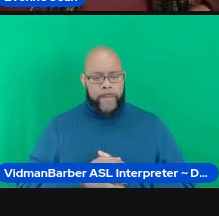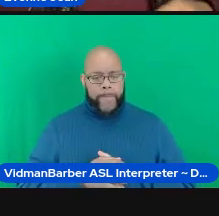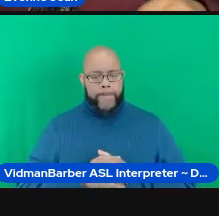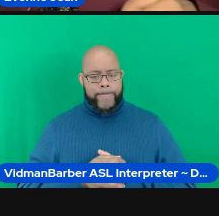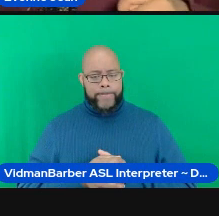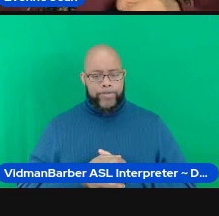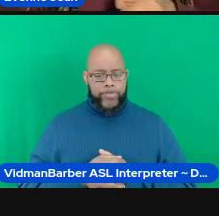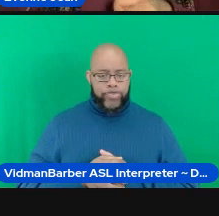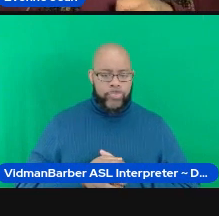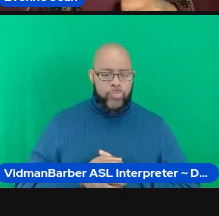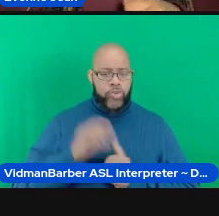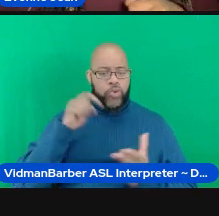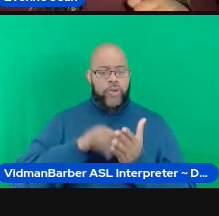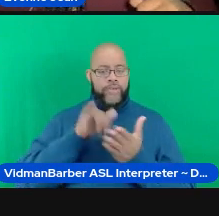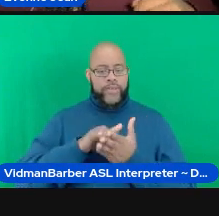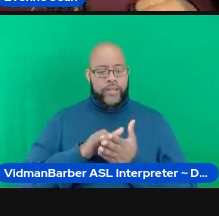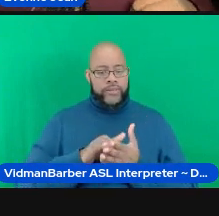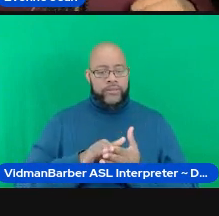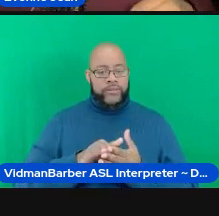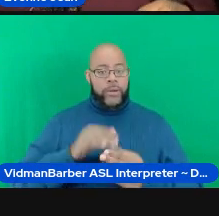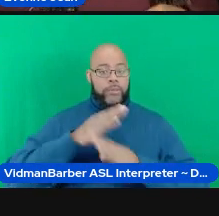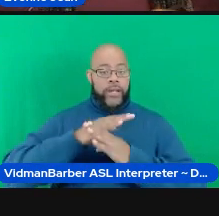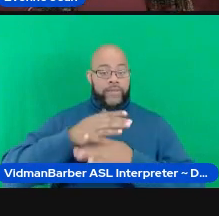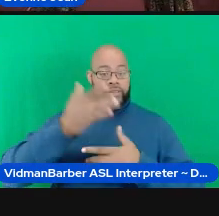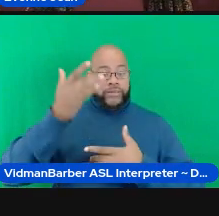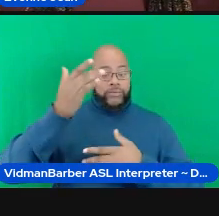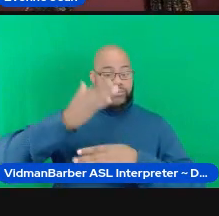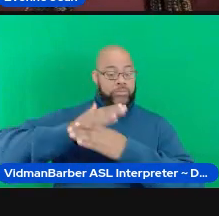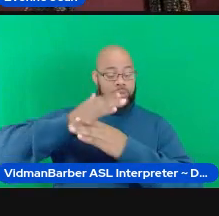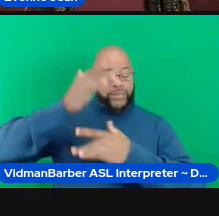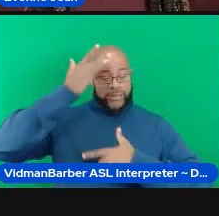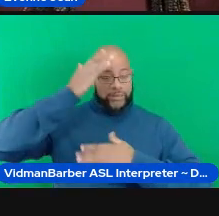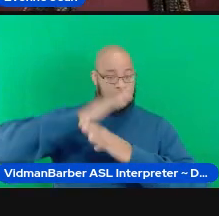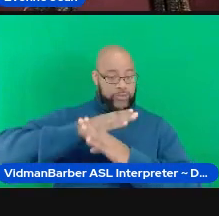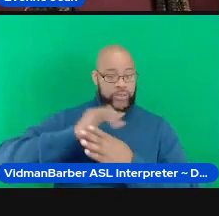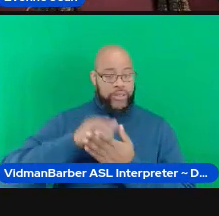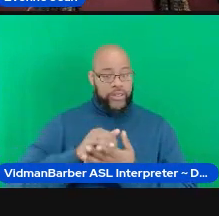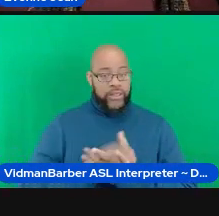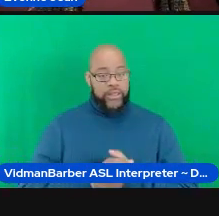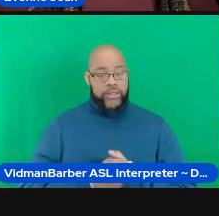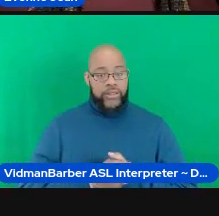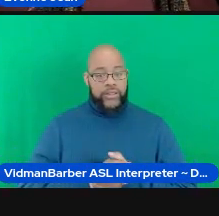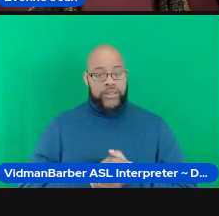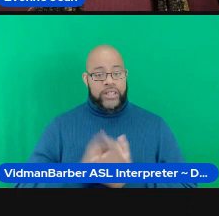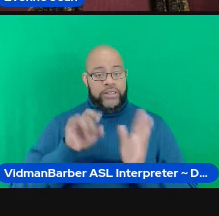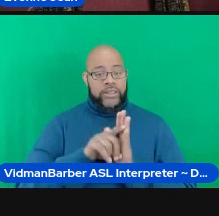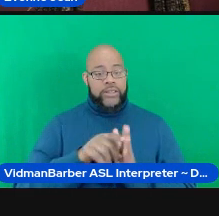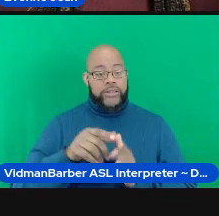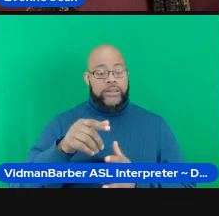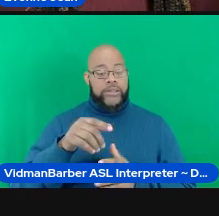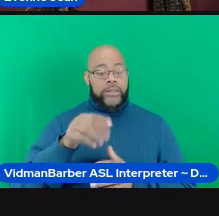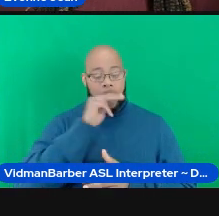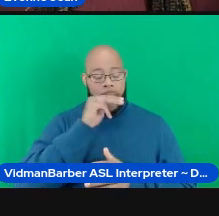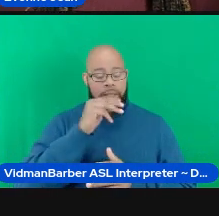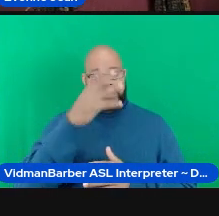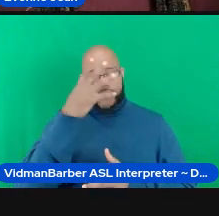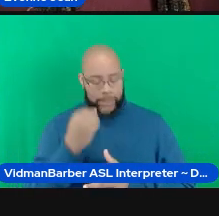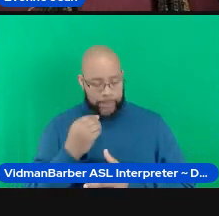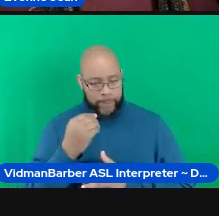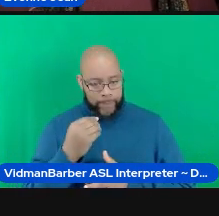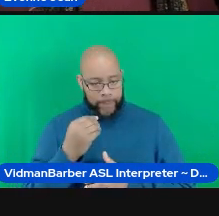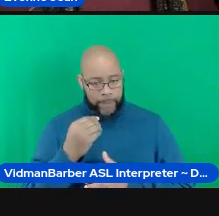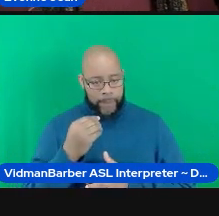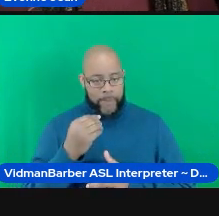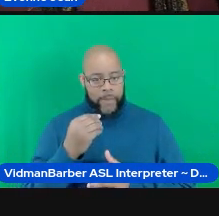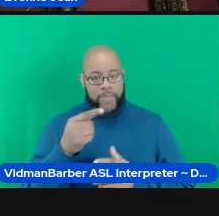In order to study the protective immunity against larval entry, I developed the following model in which mice are sedated under ketamine xylazine, and the hind paw is